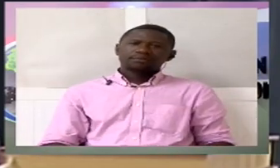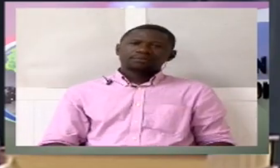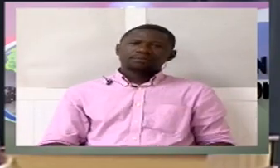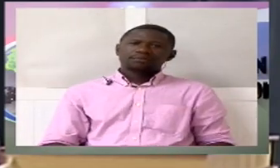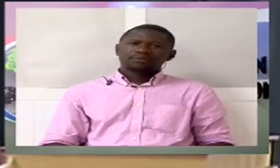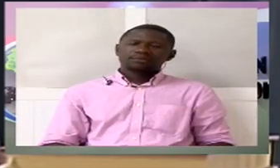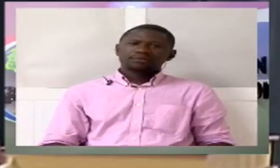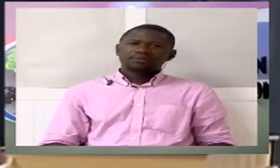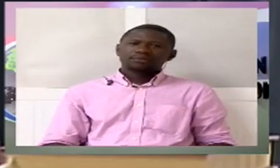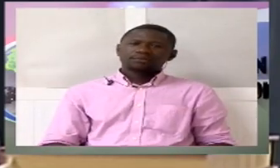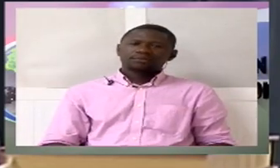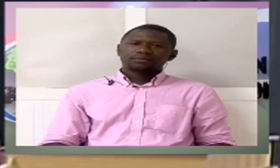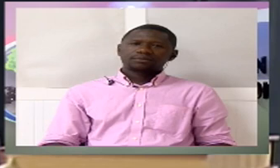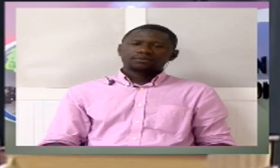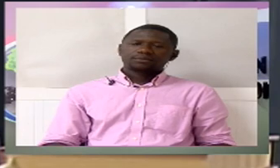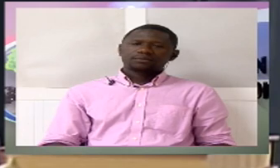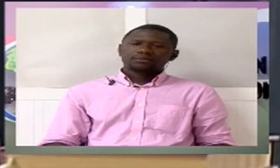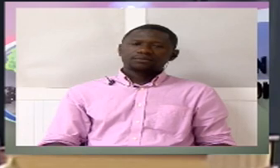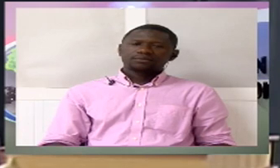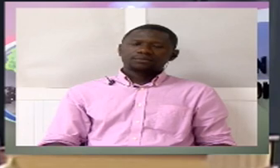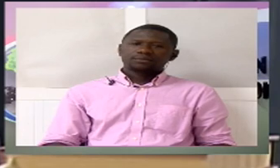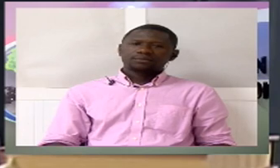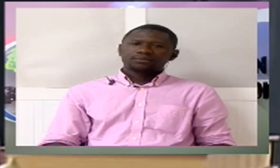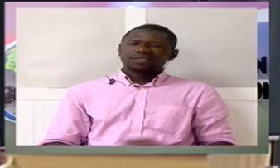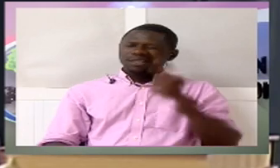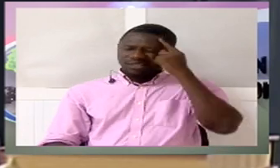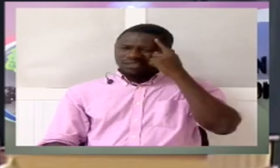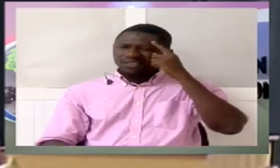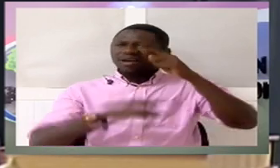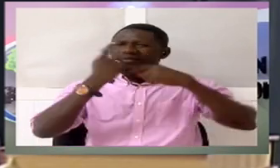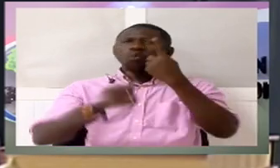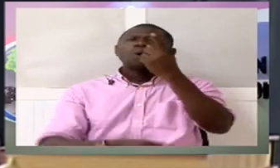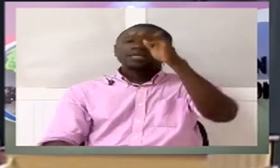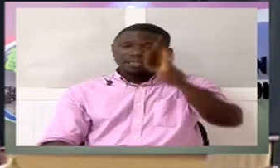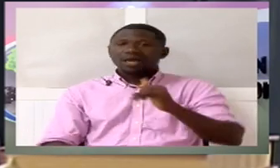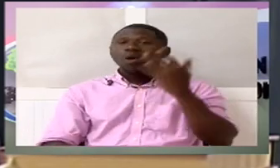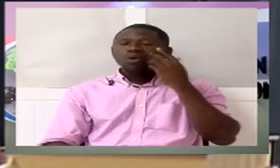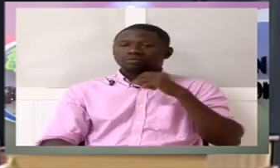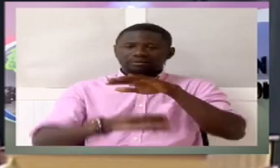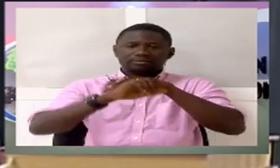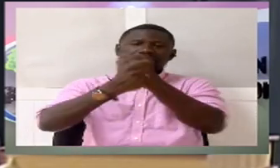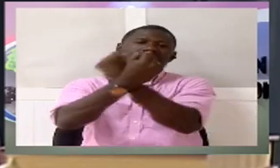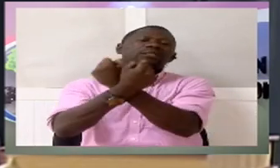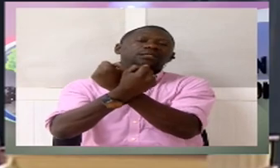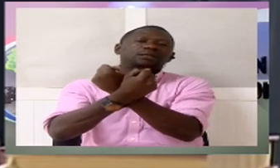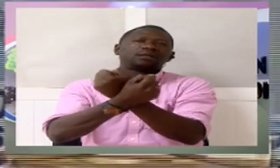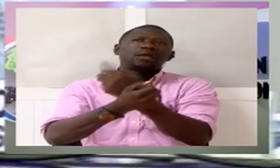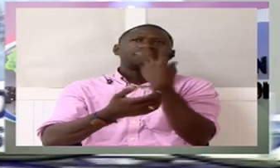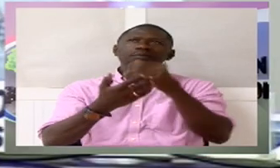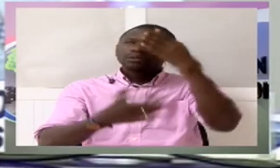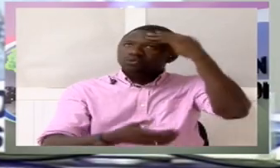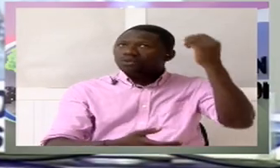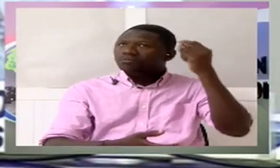year. After sanji killing ngamira nataje ni manyina. I think it was after a year of his imprisonment, if I have not forgotten, that I got to see